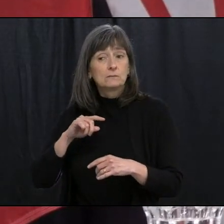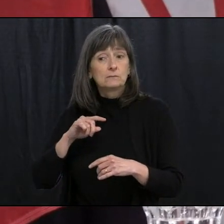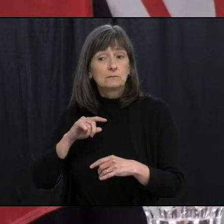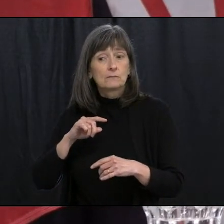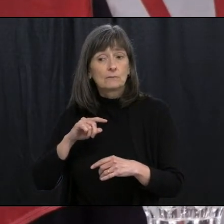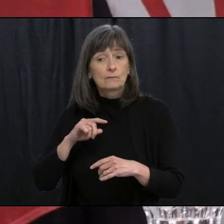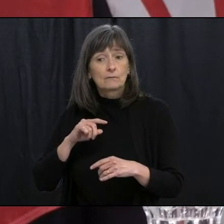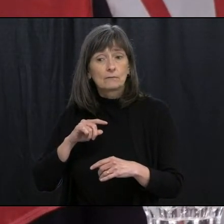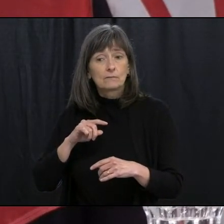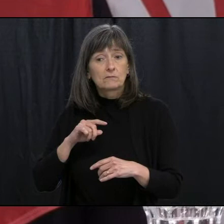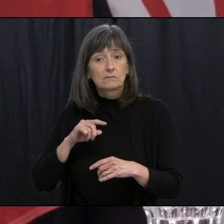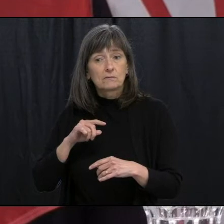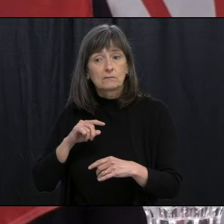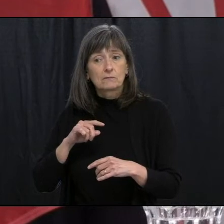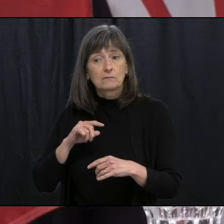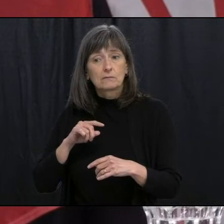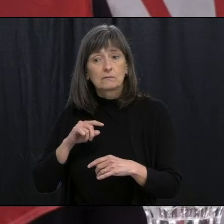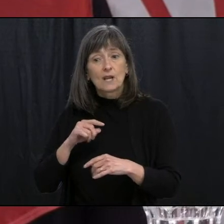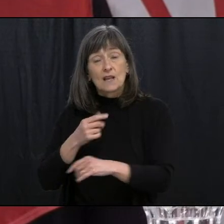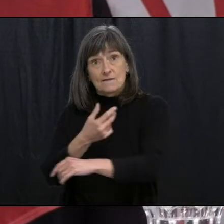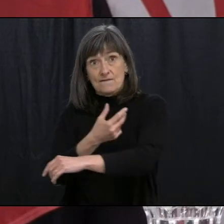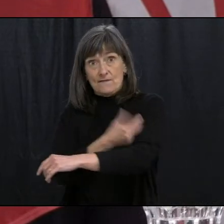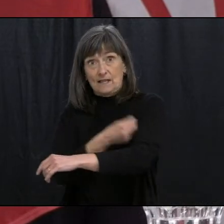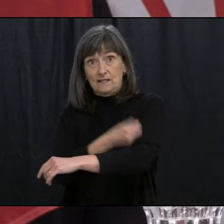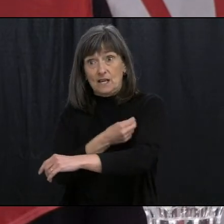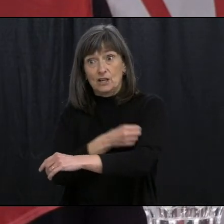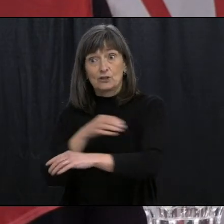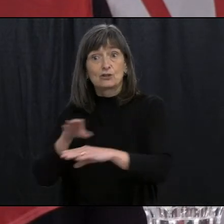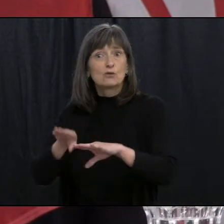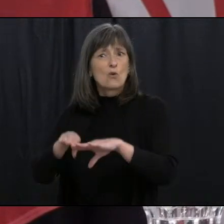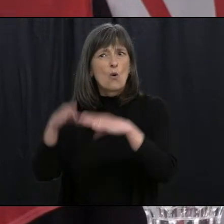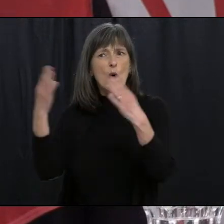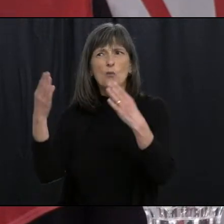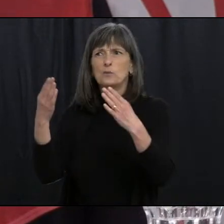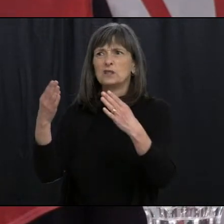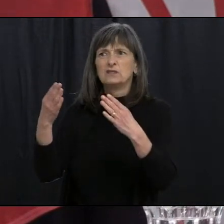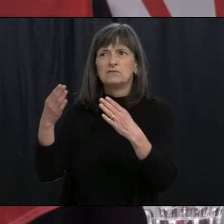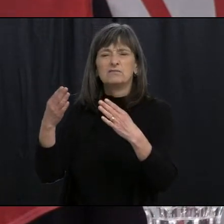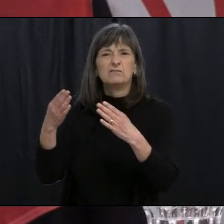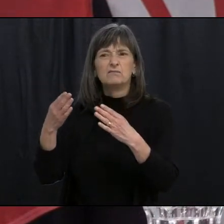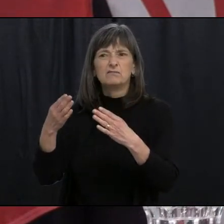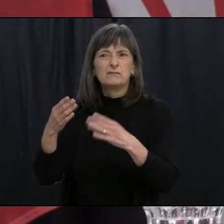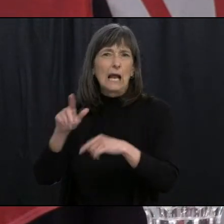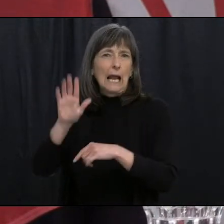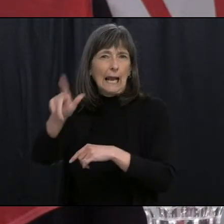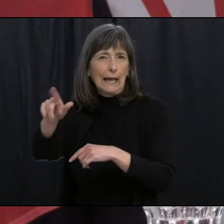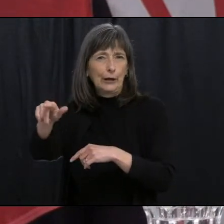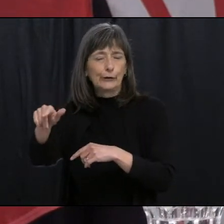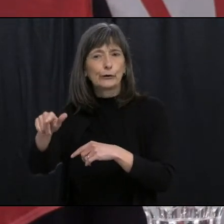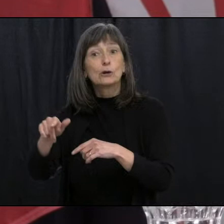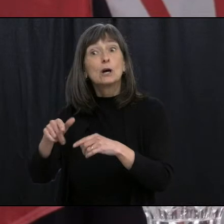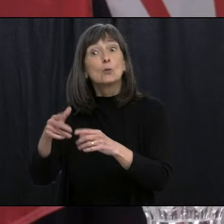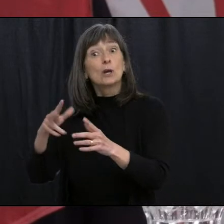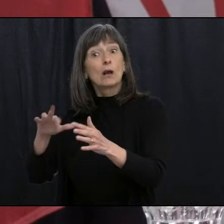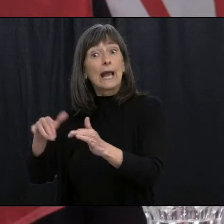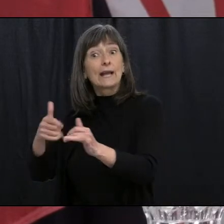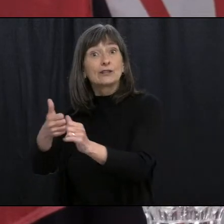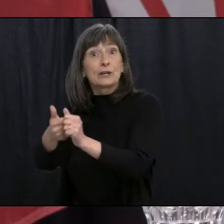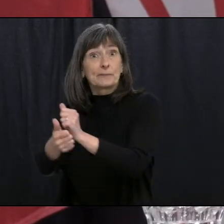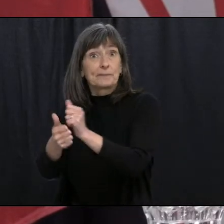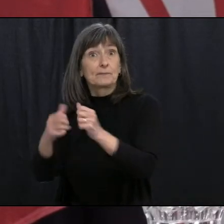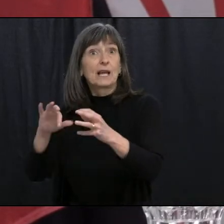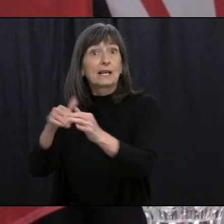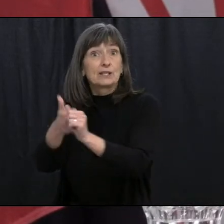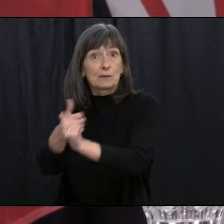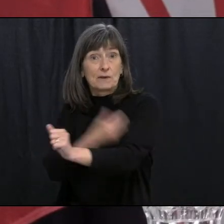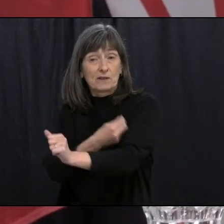those groups for whom vaccination was opened up later. Obviously, as we hit